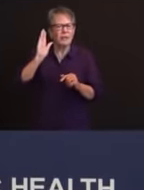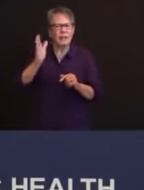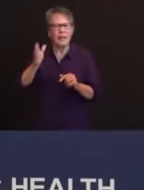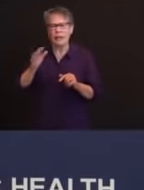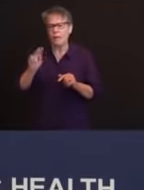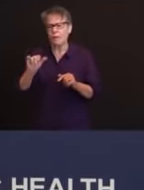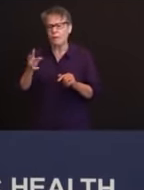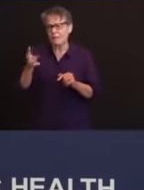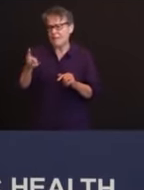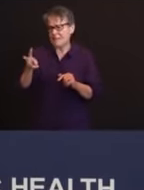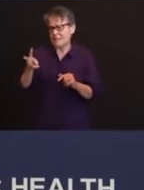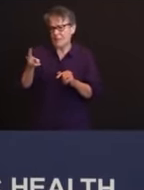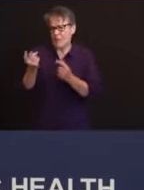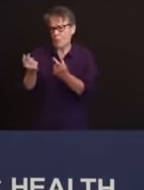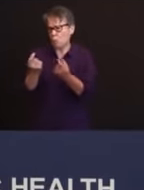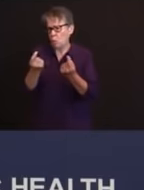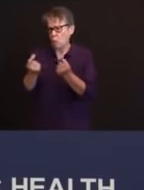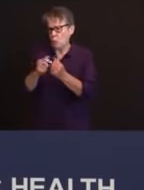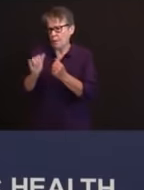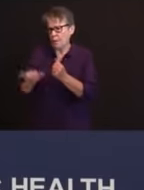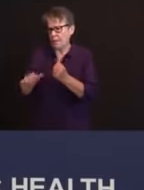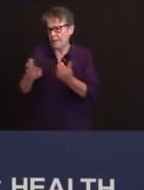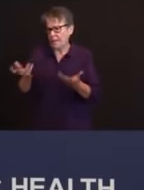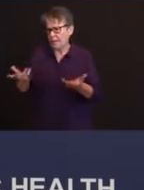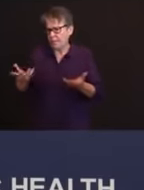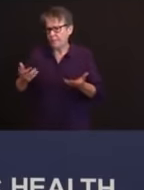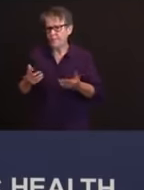back there if you could, Aswan. There we go.